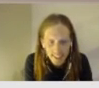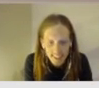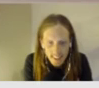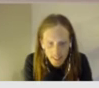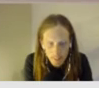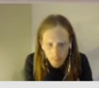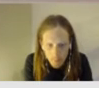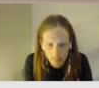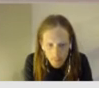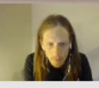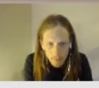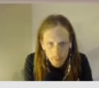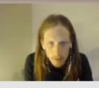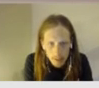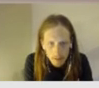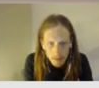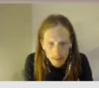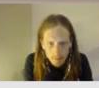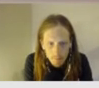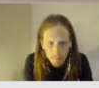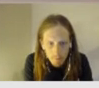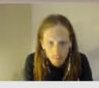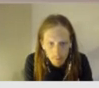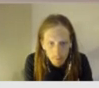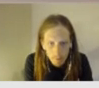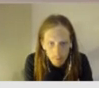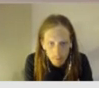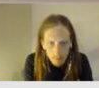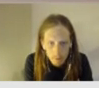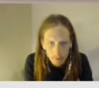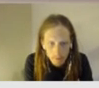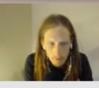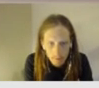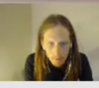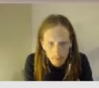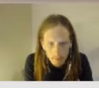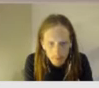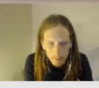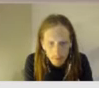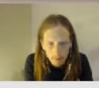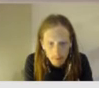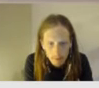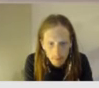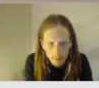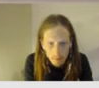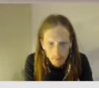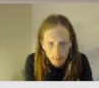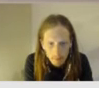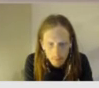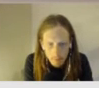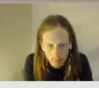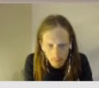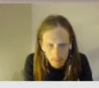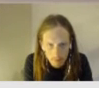our highways and our pickup trucks and everybody, and there's free parking in most of the city. And so people drive here. It's usually, you